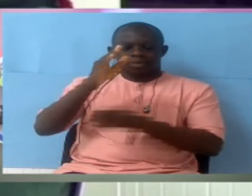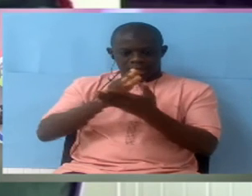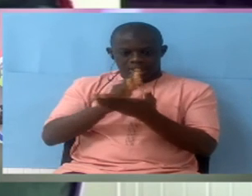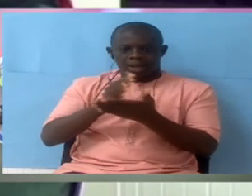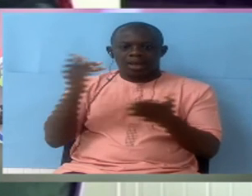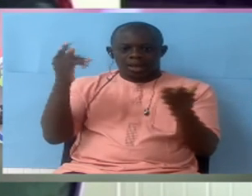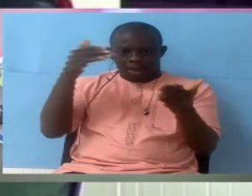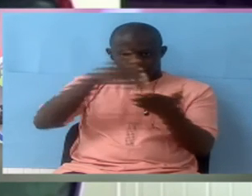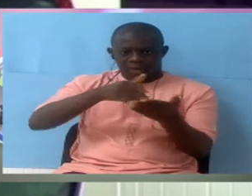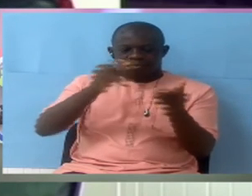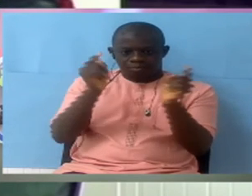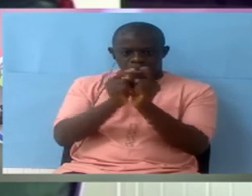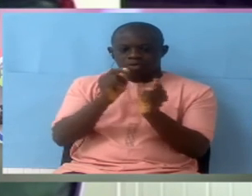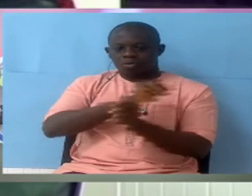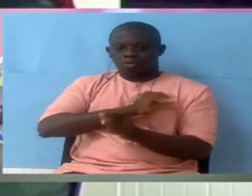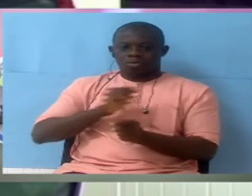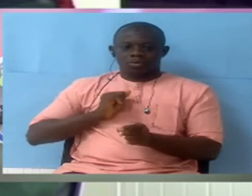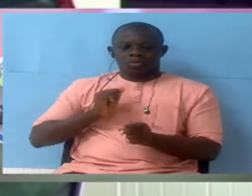fa.